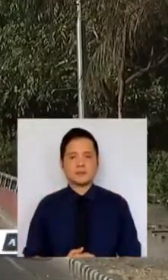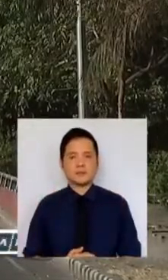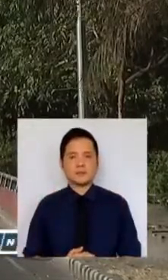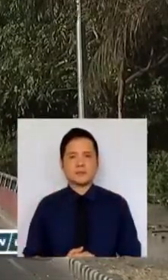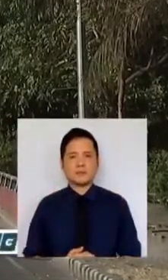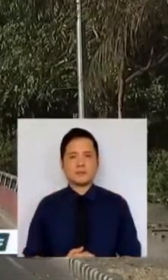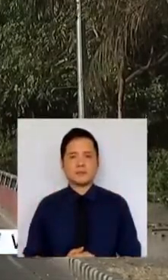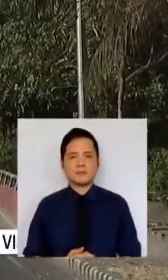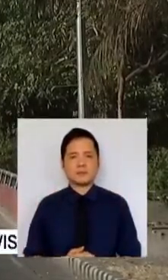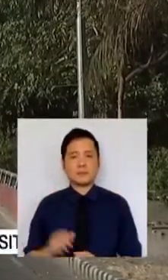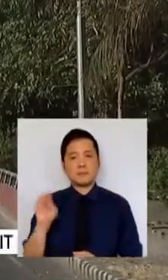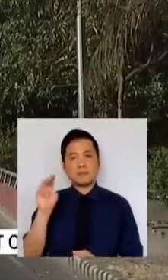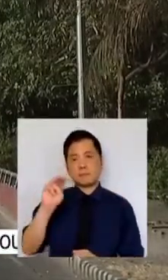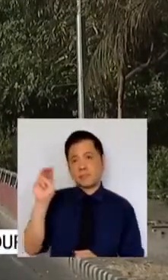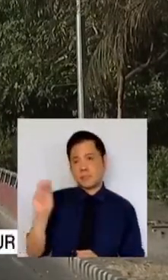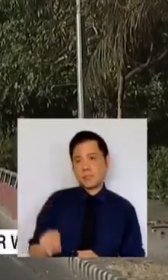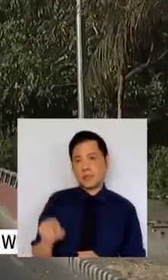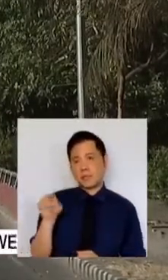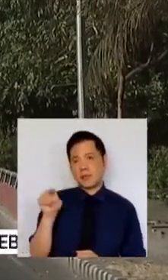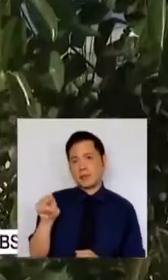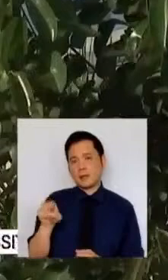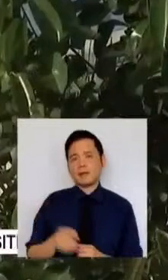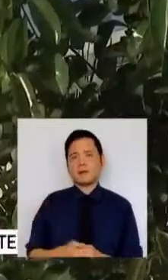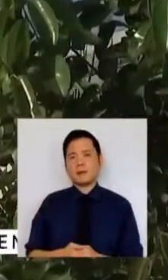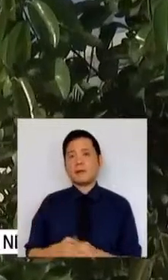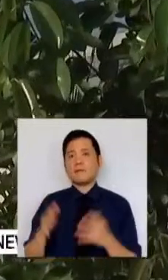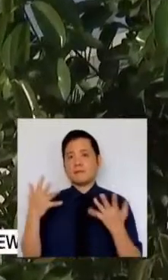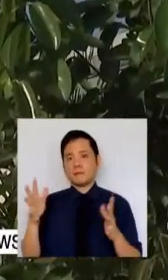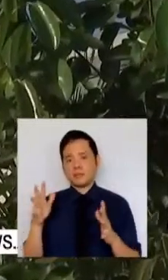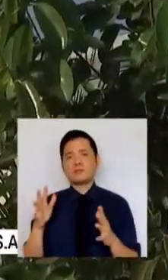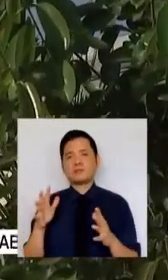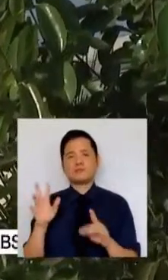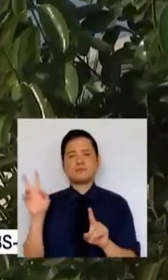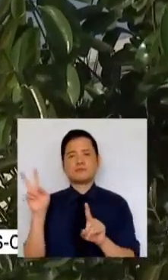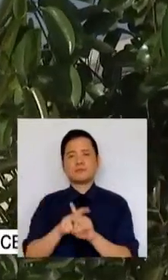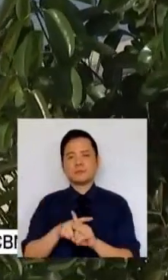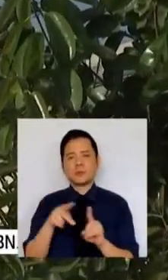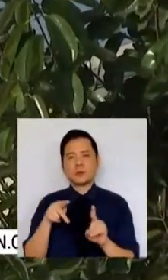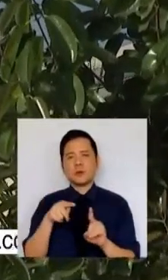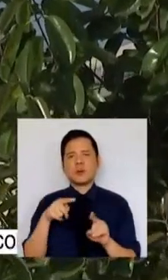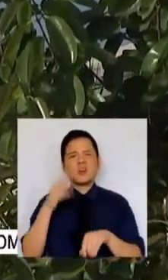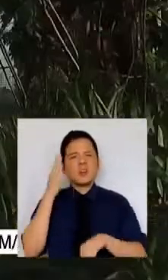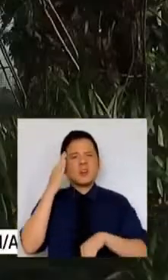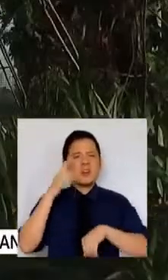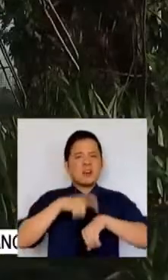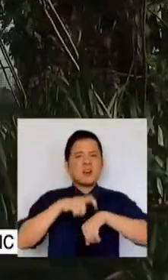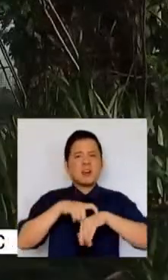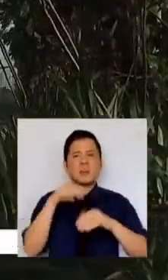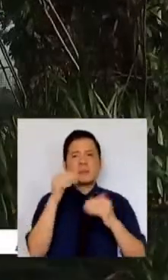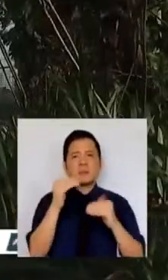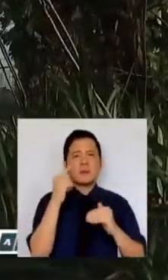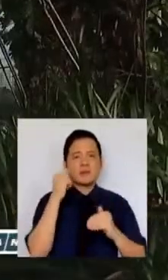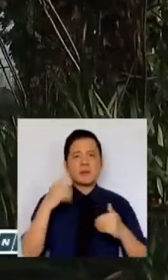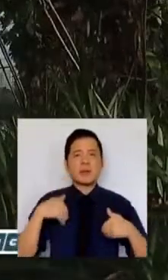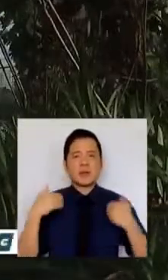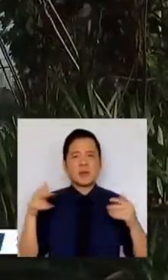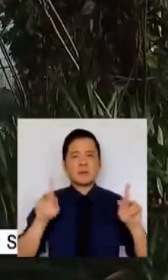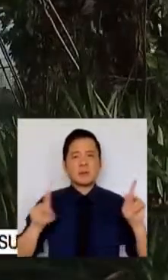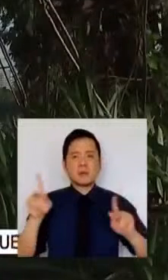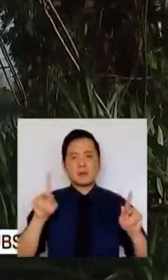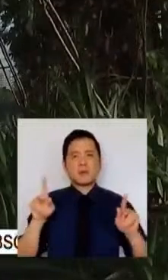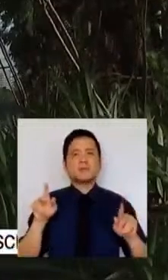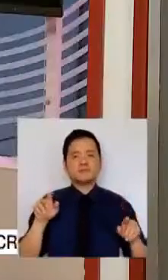the city of Manila has already reimposed its curfew on minors. Metro Manila will remain under alert level 3 until January 15th.